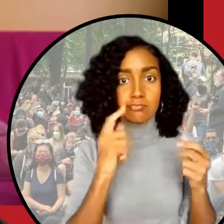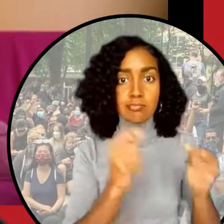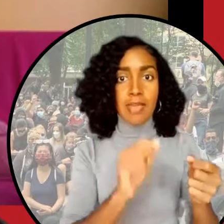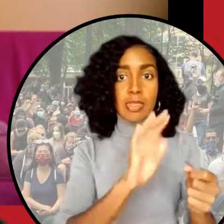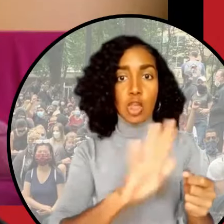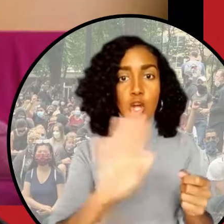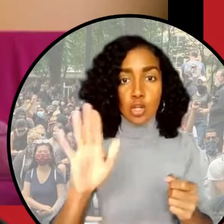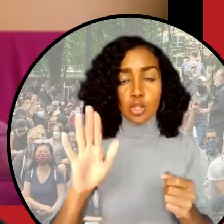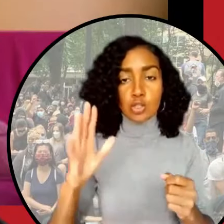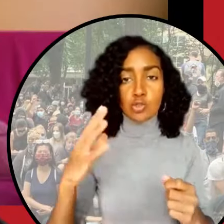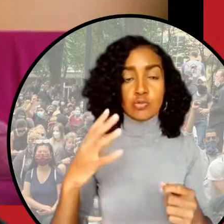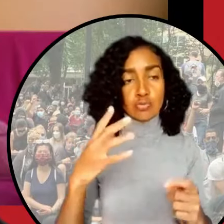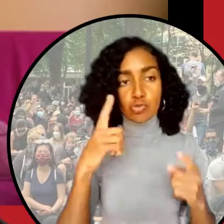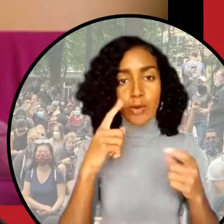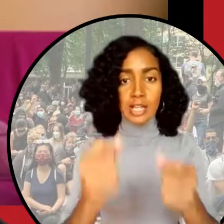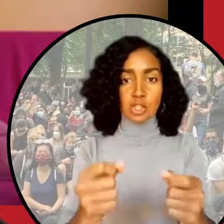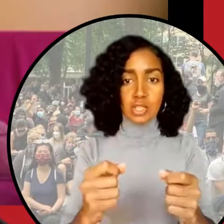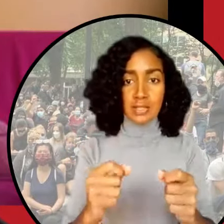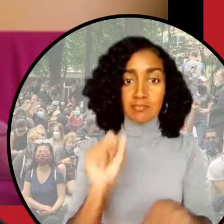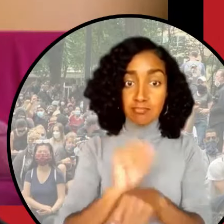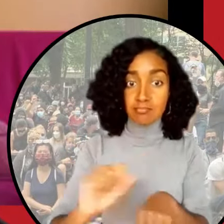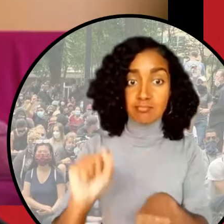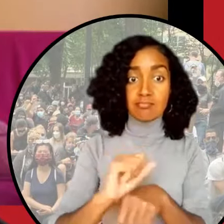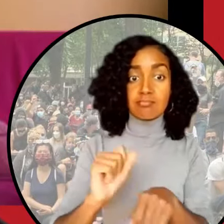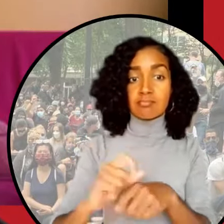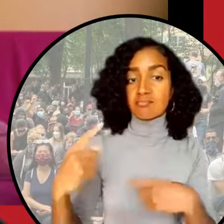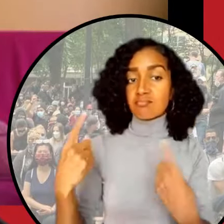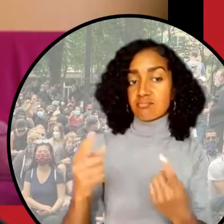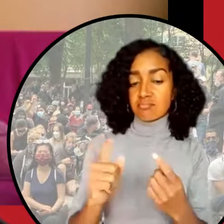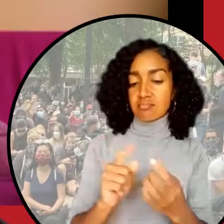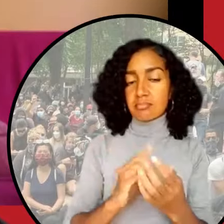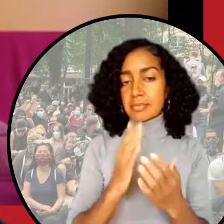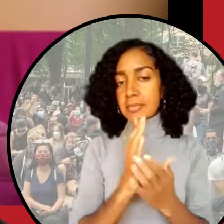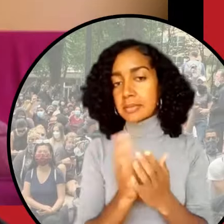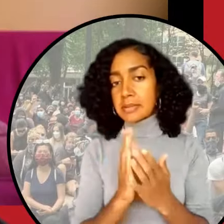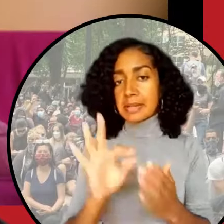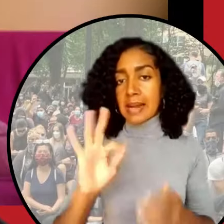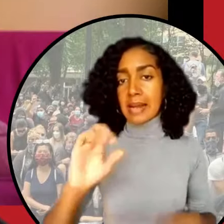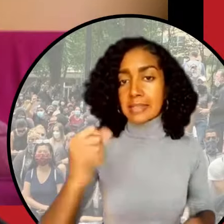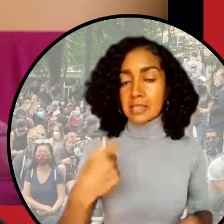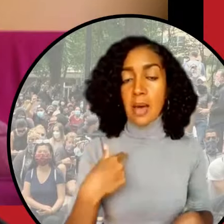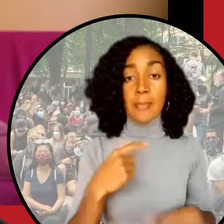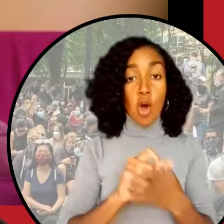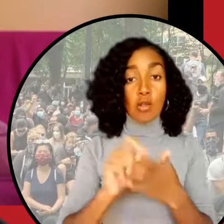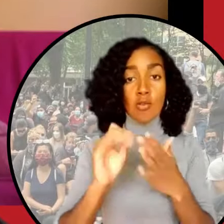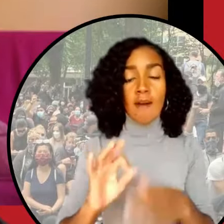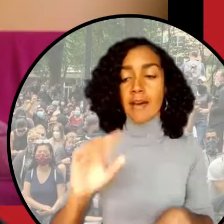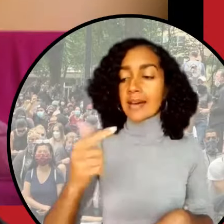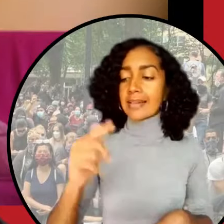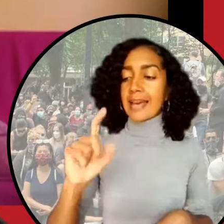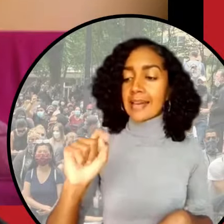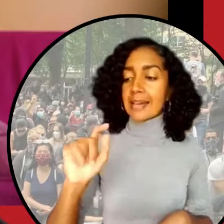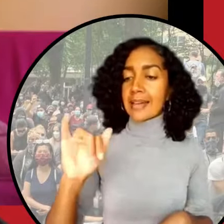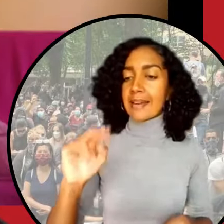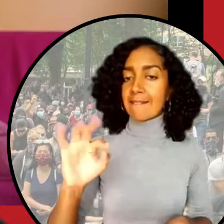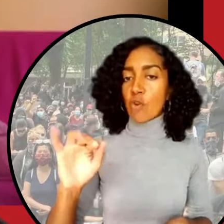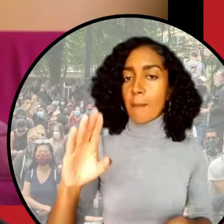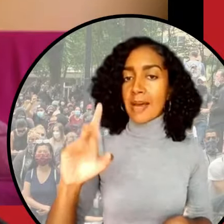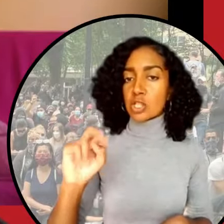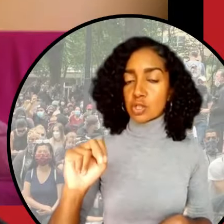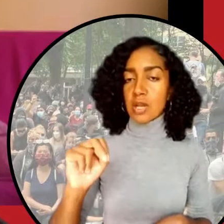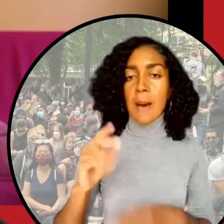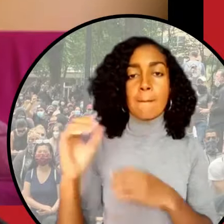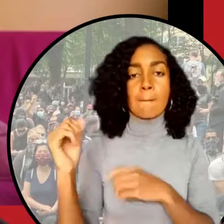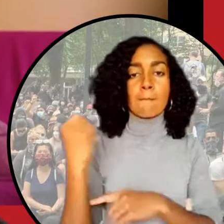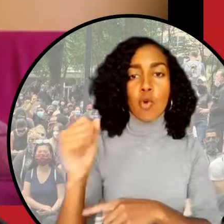work from the late 90s. I'm the author of Get Information, a movement security toolkit. I'm the co-editor